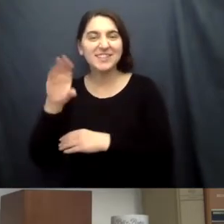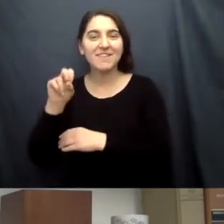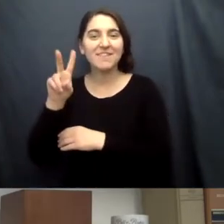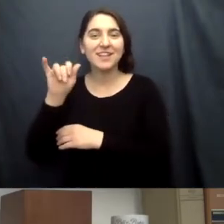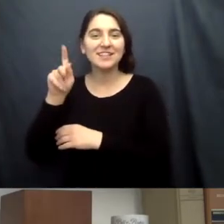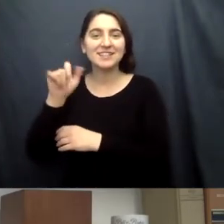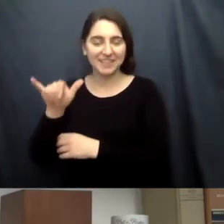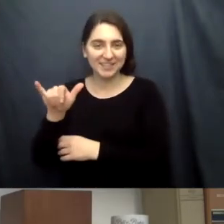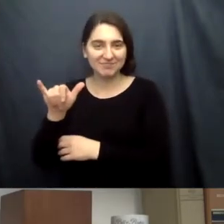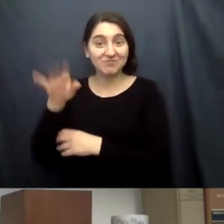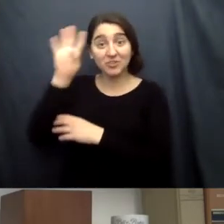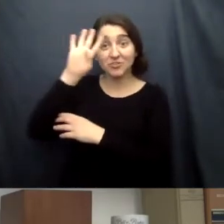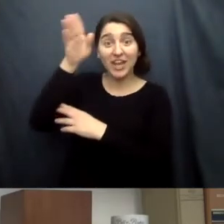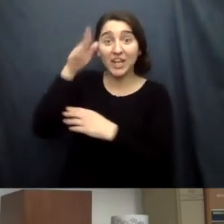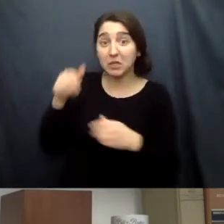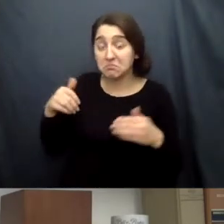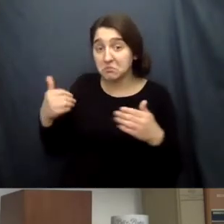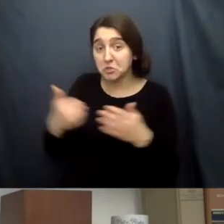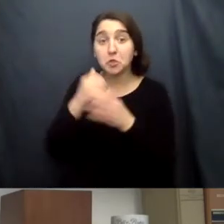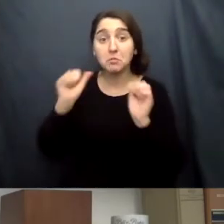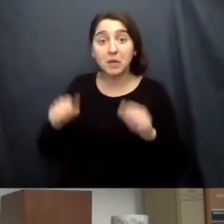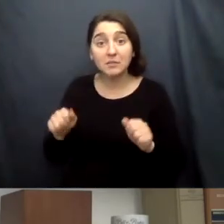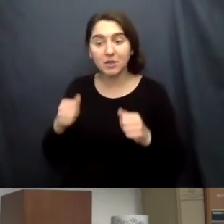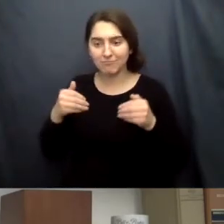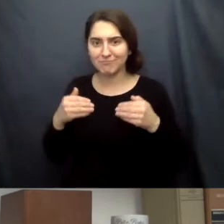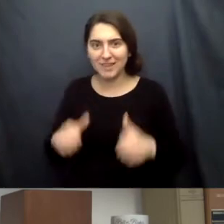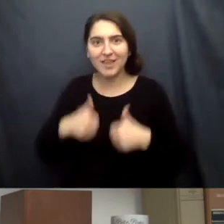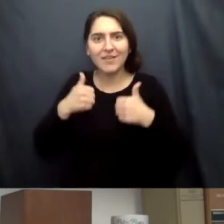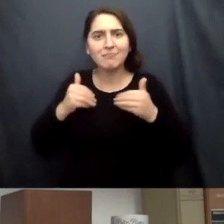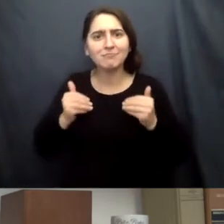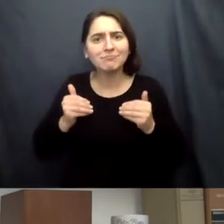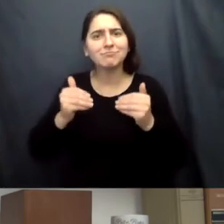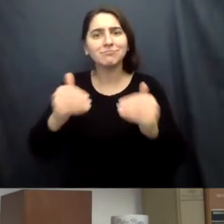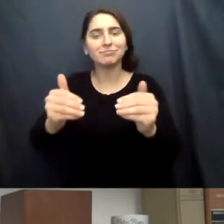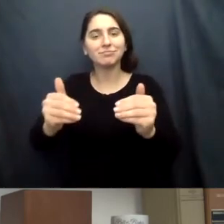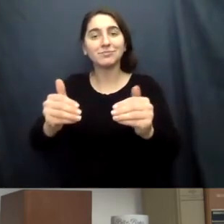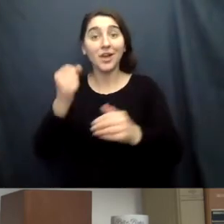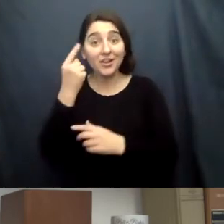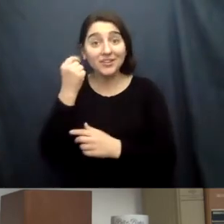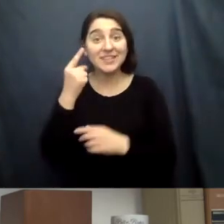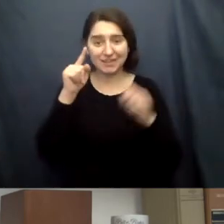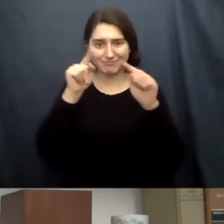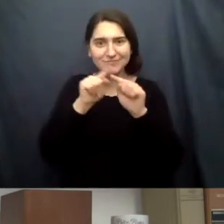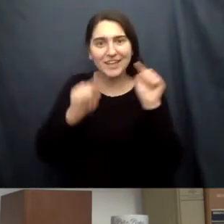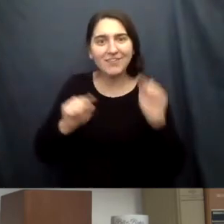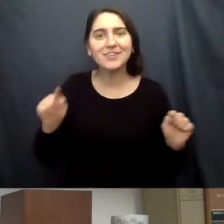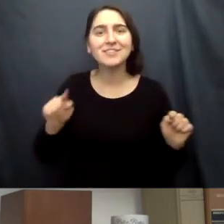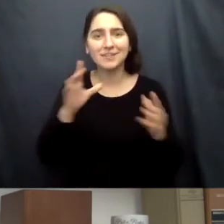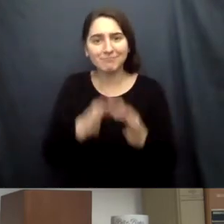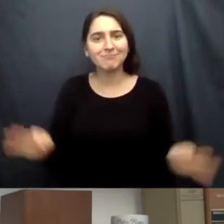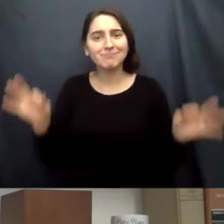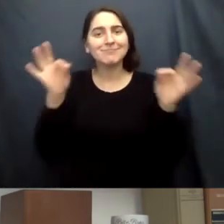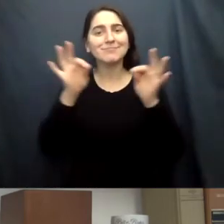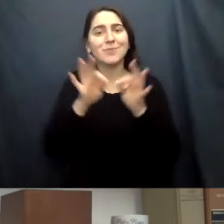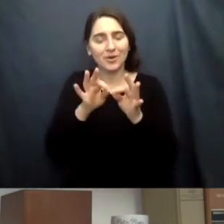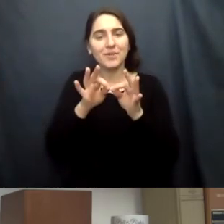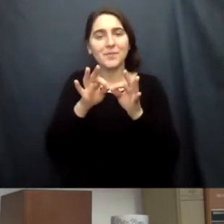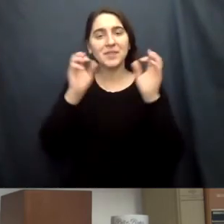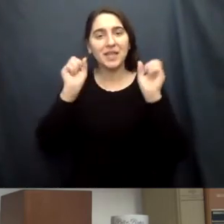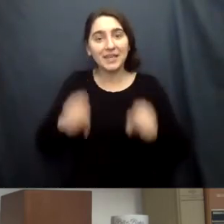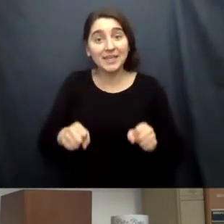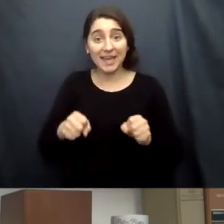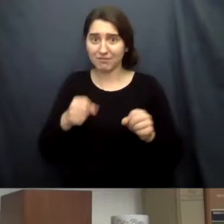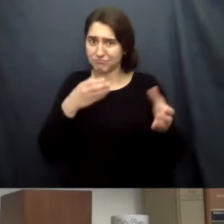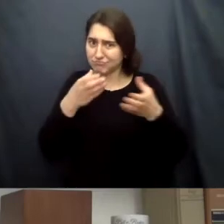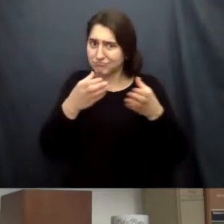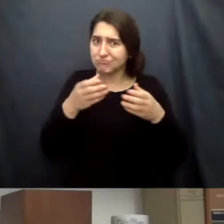the complexity of what it means to be human. It's about creating new possibilities for living forward while